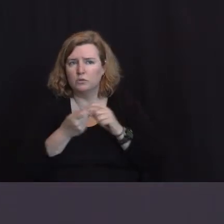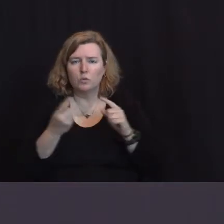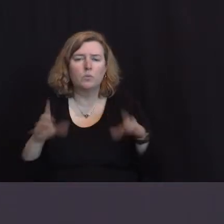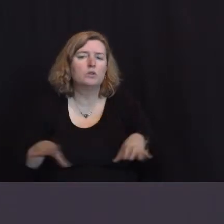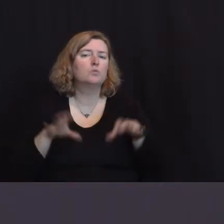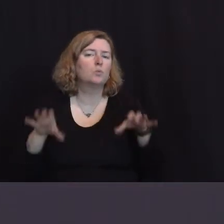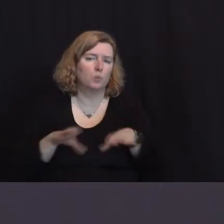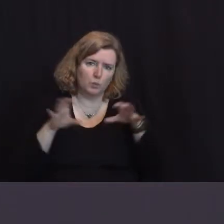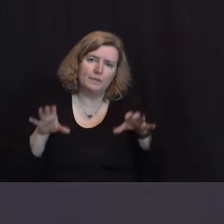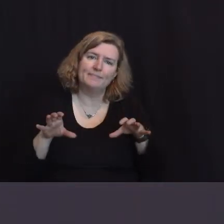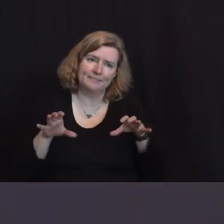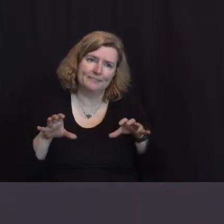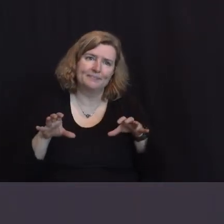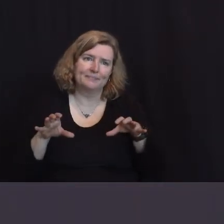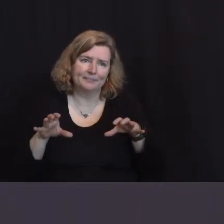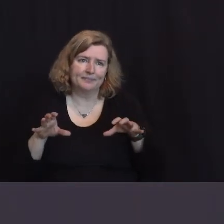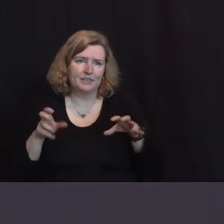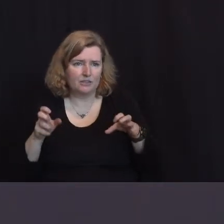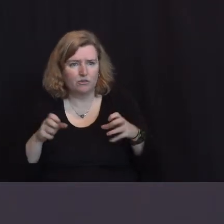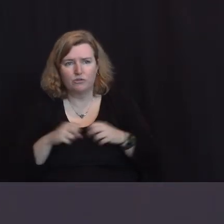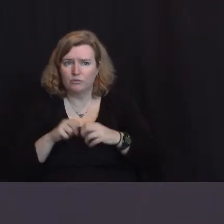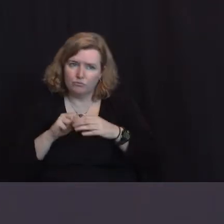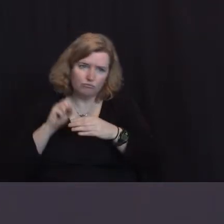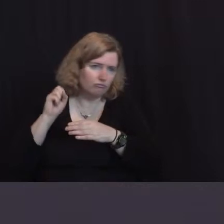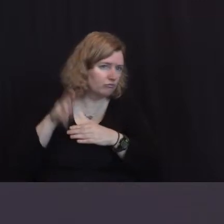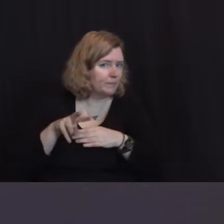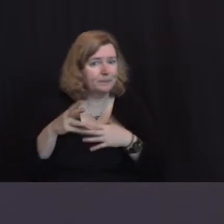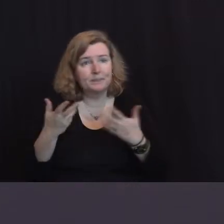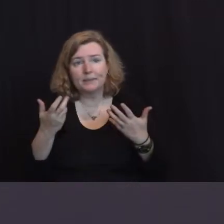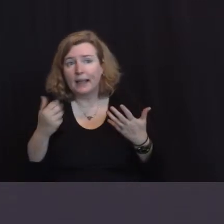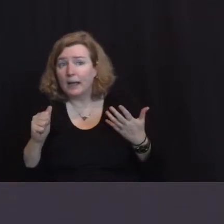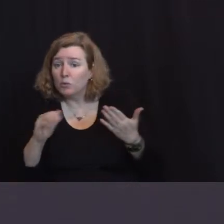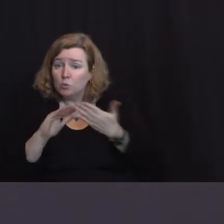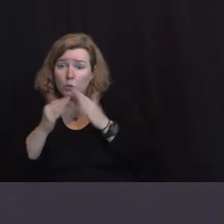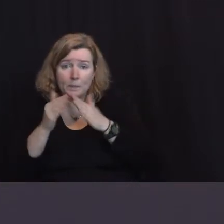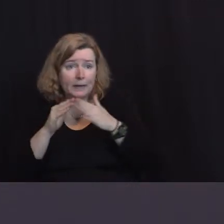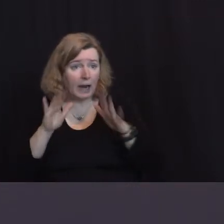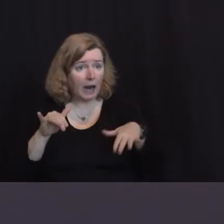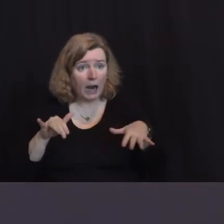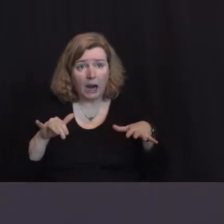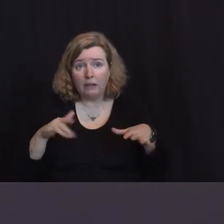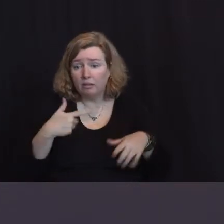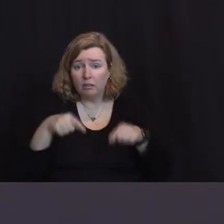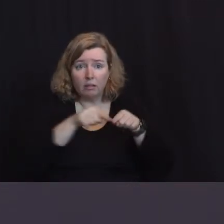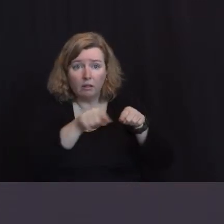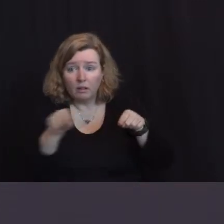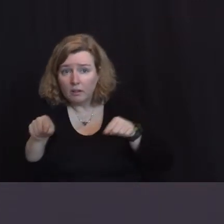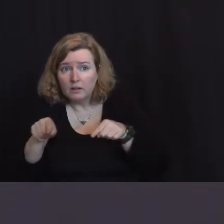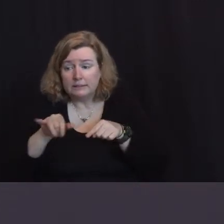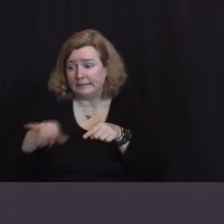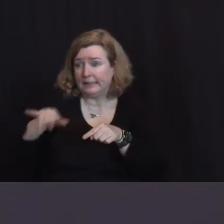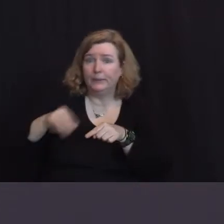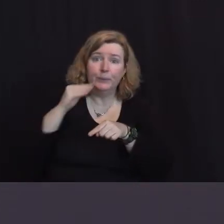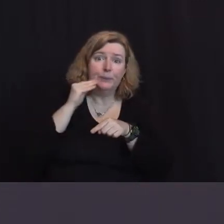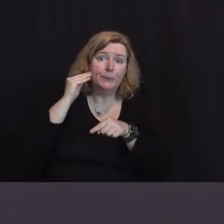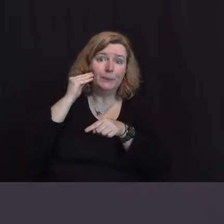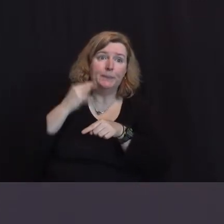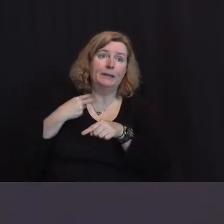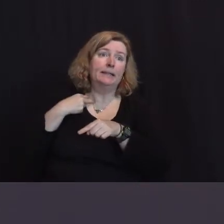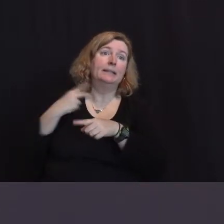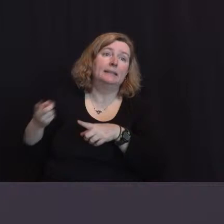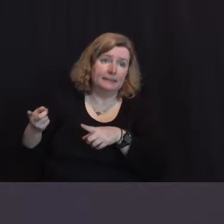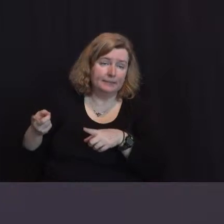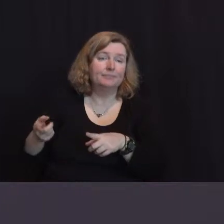communities, any variety. Homebound, I mentioned today, young people who are going to go to a brewery, to pick